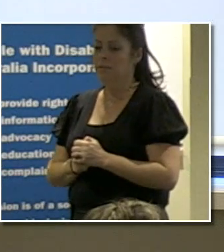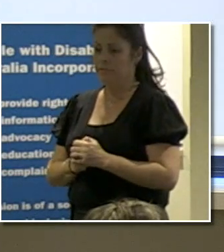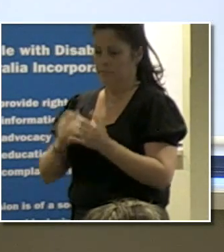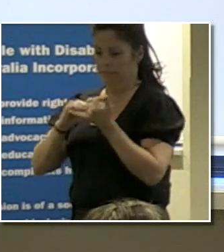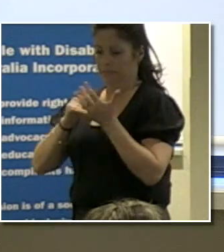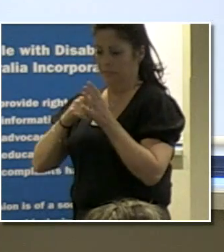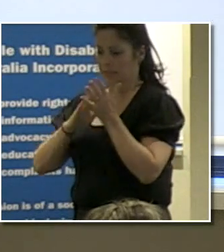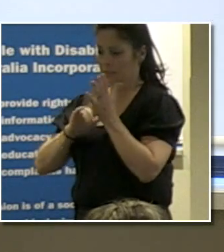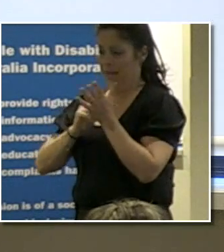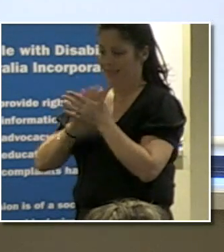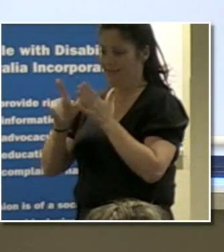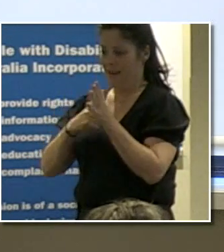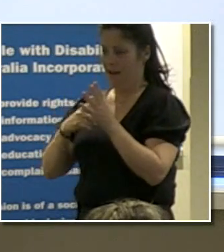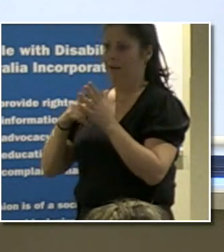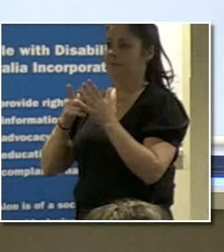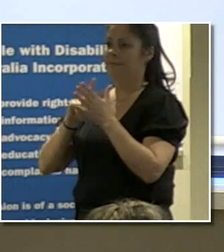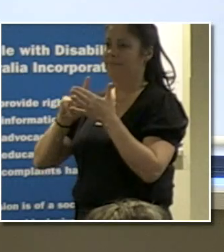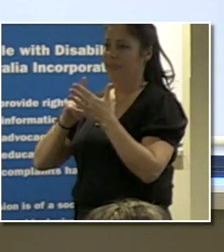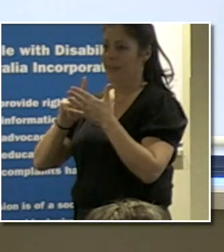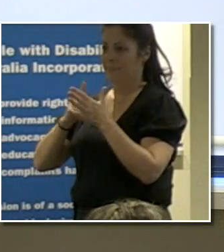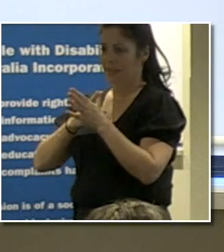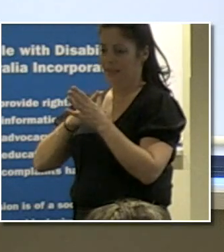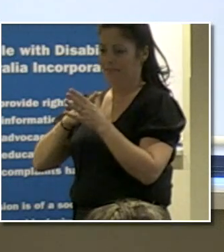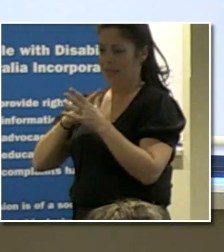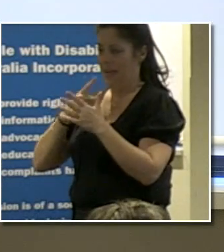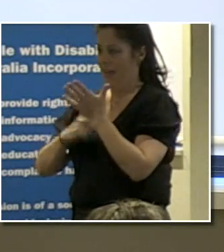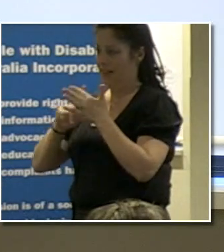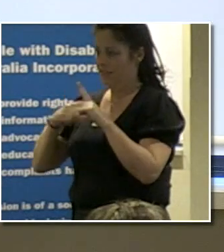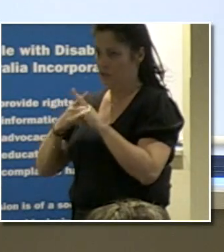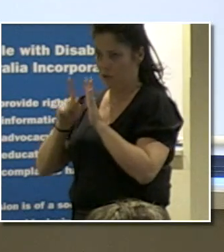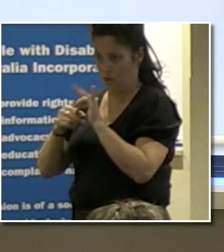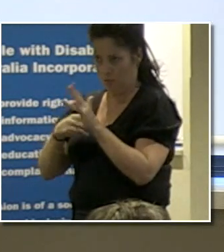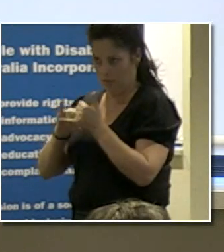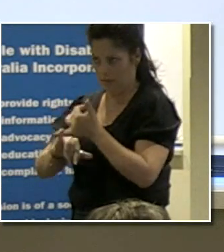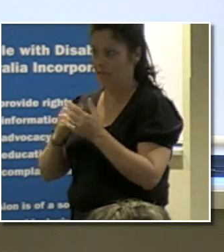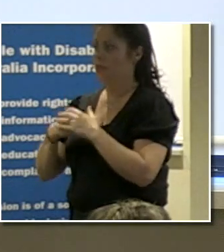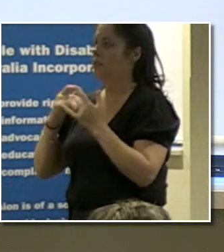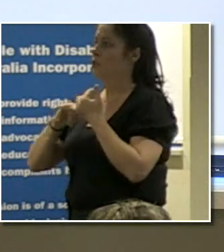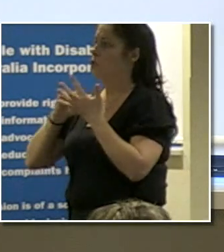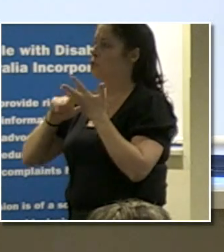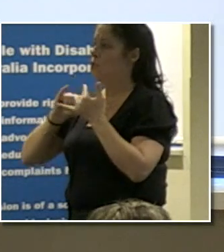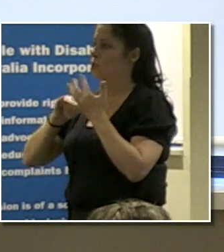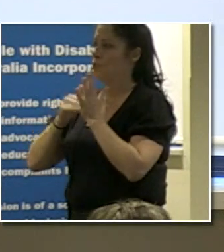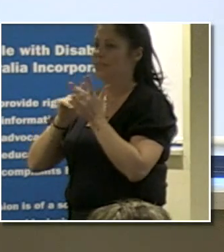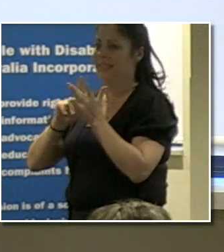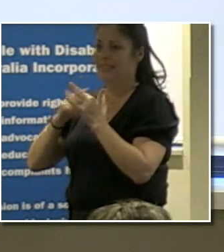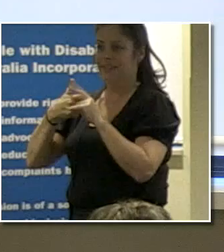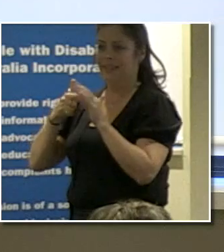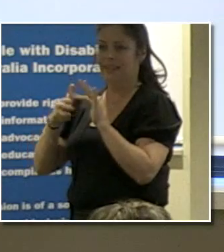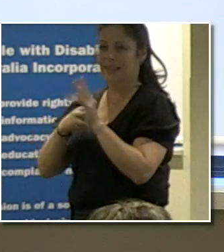Connor, Alex Jones, Susie Keane, and Justin Ray.